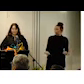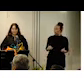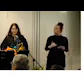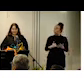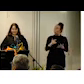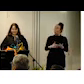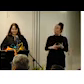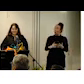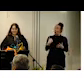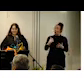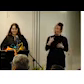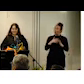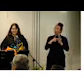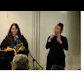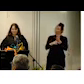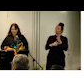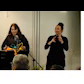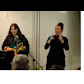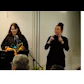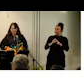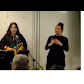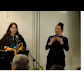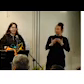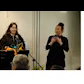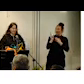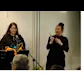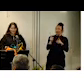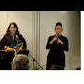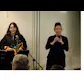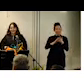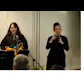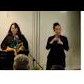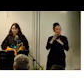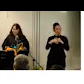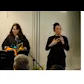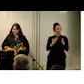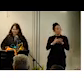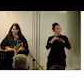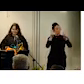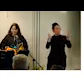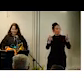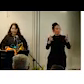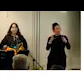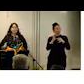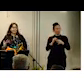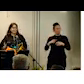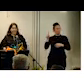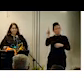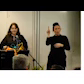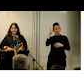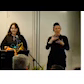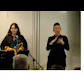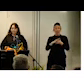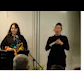to pursue a PhD looking at a new topic that's becoming very popular and more relevant today is how